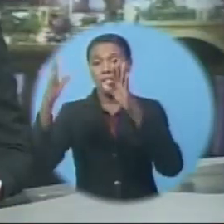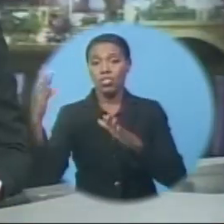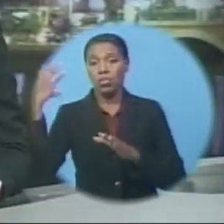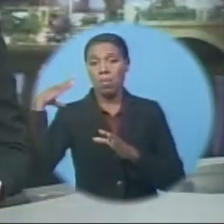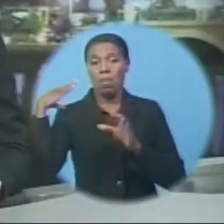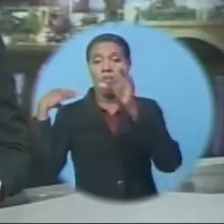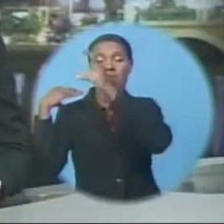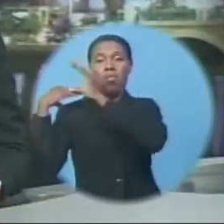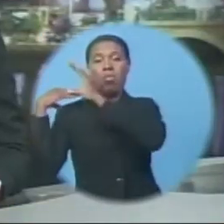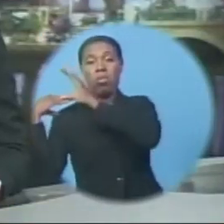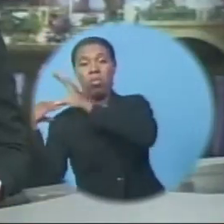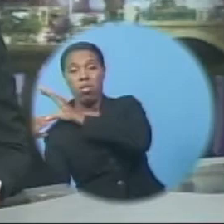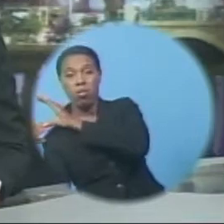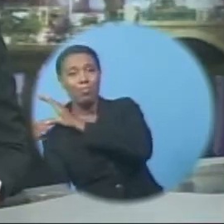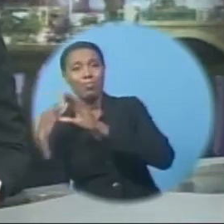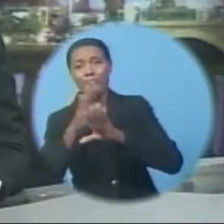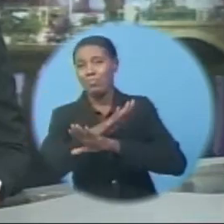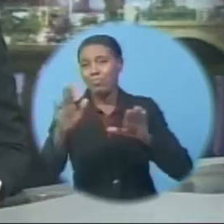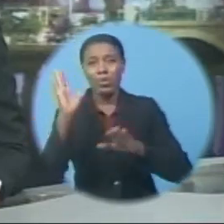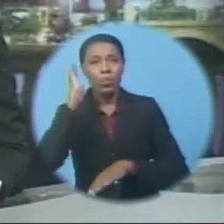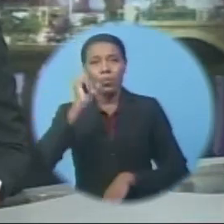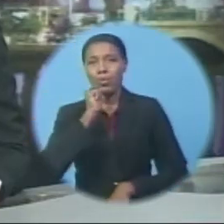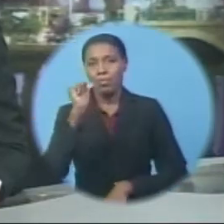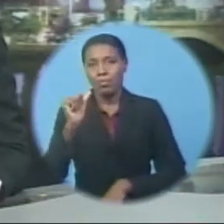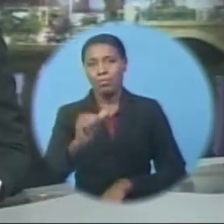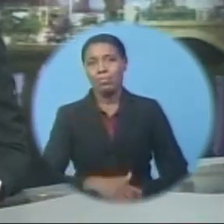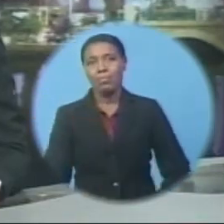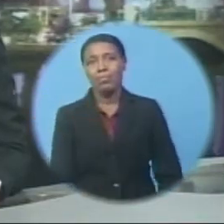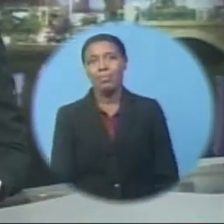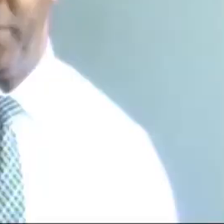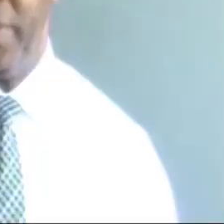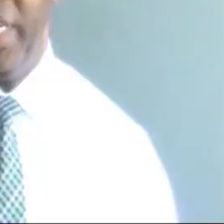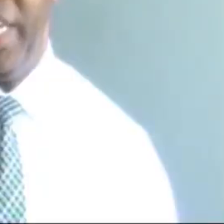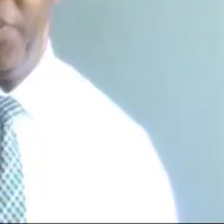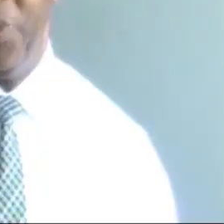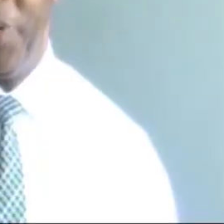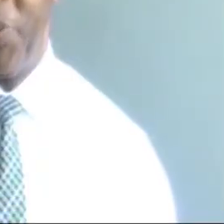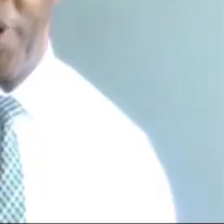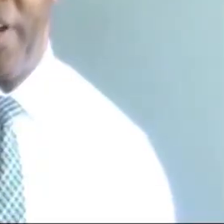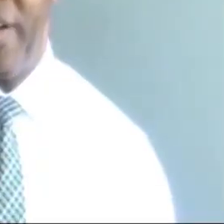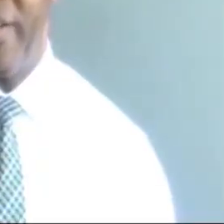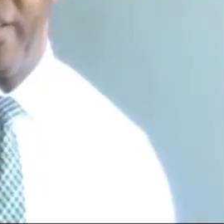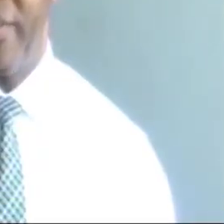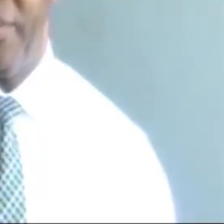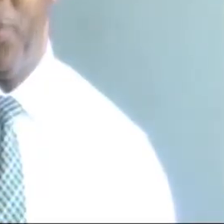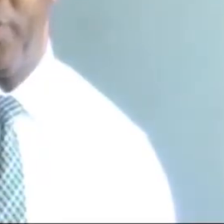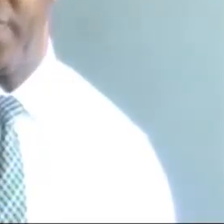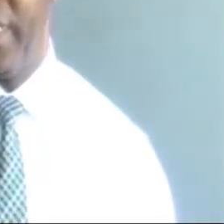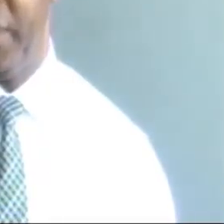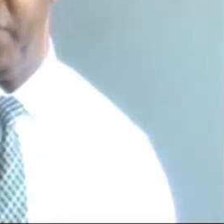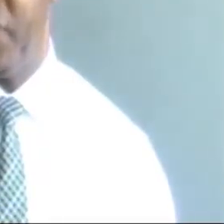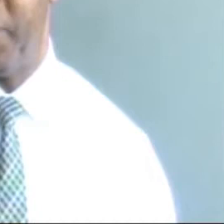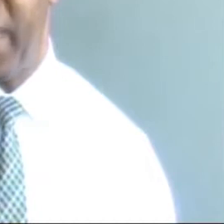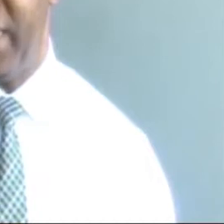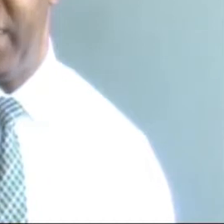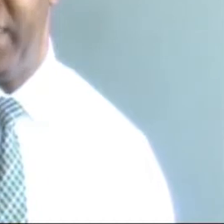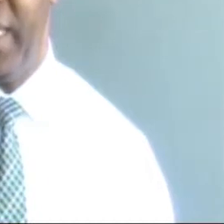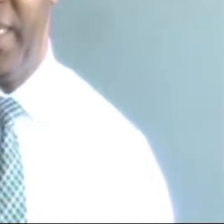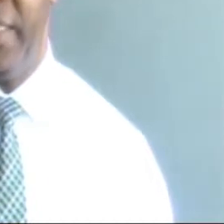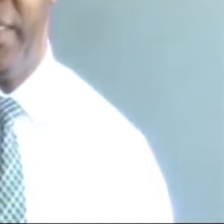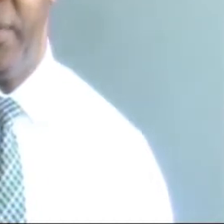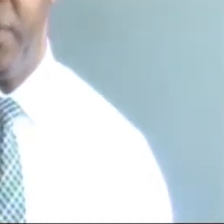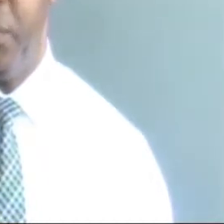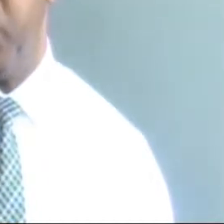not expect to place any additional burden on the teachers. It would require more time for